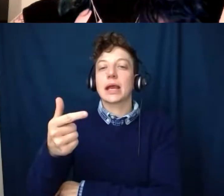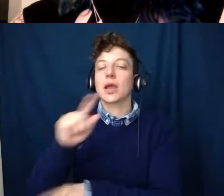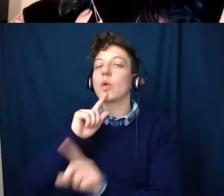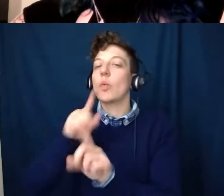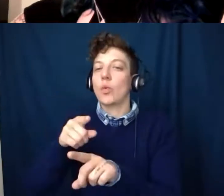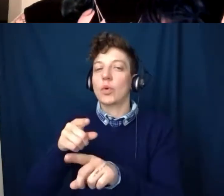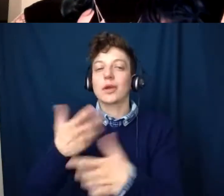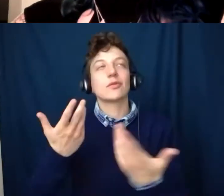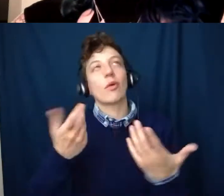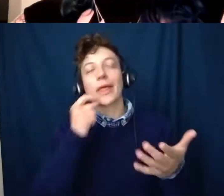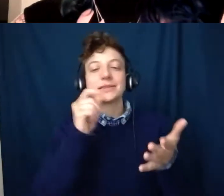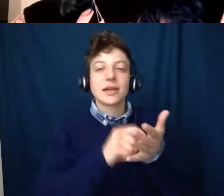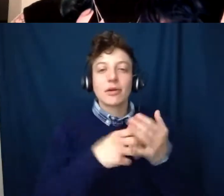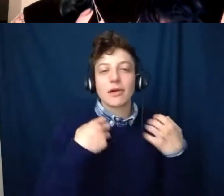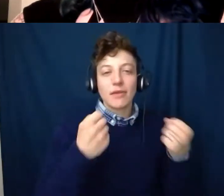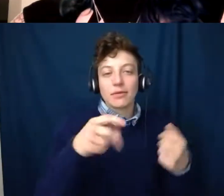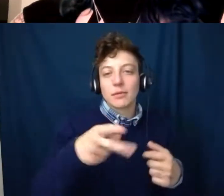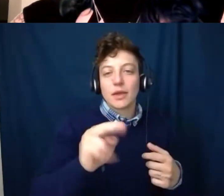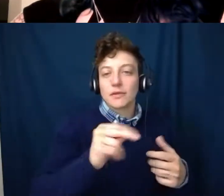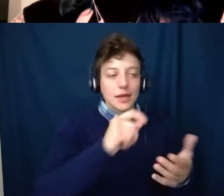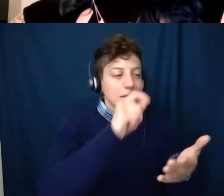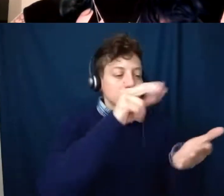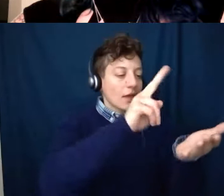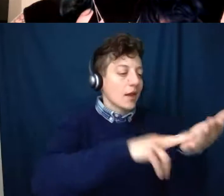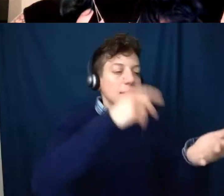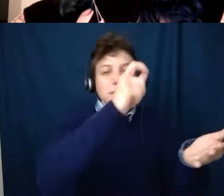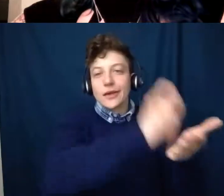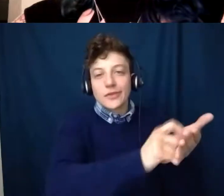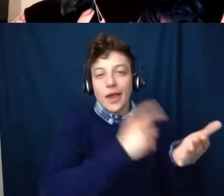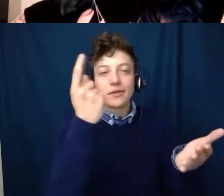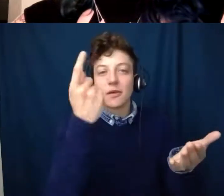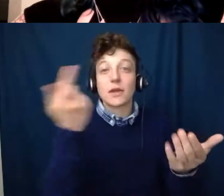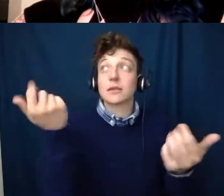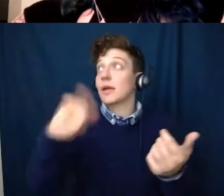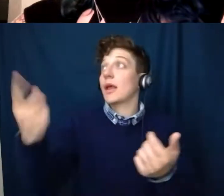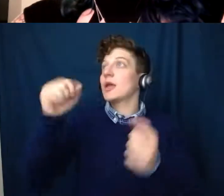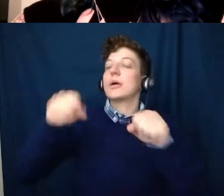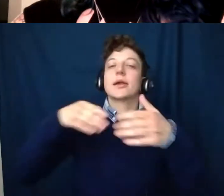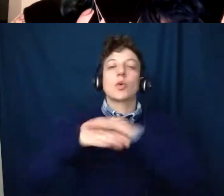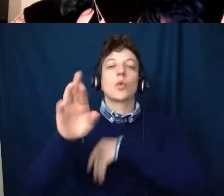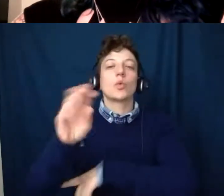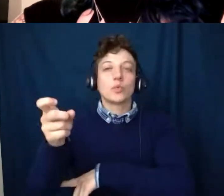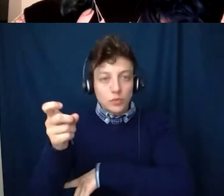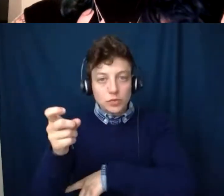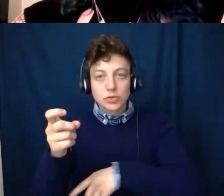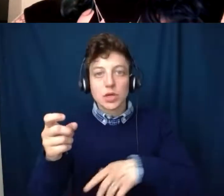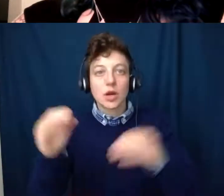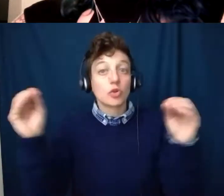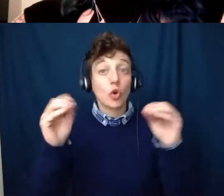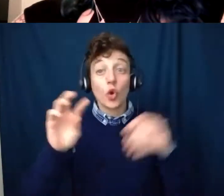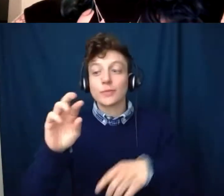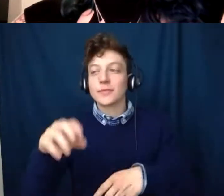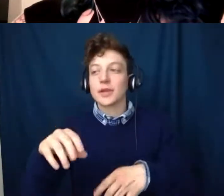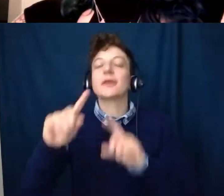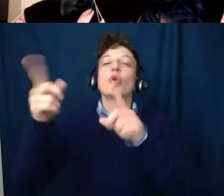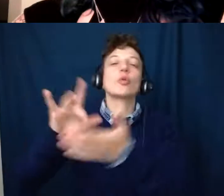signed something that said anyone in Pennsylvania can walk into a pharmacy and just get Narcan without a prescription. And